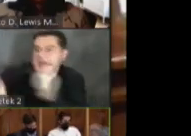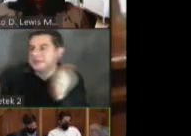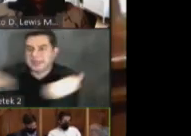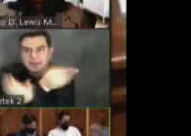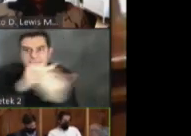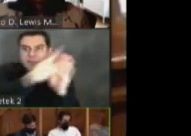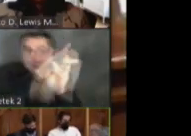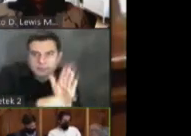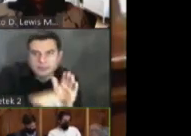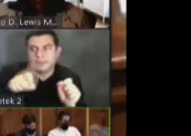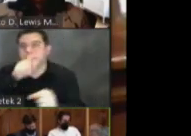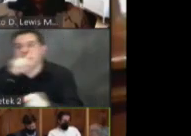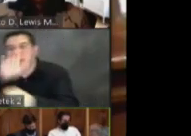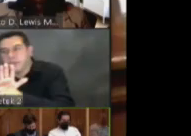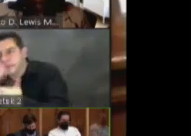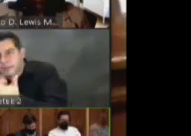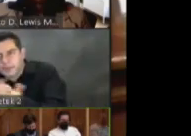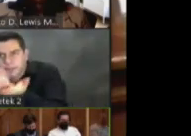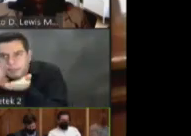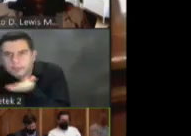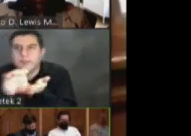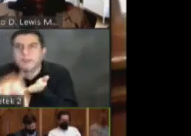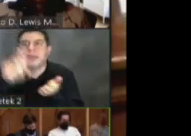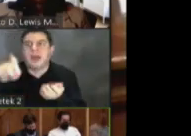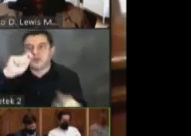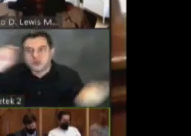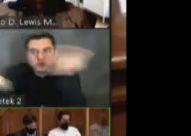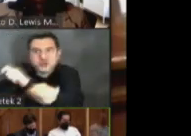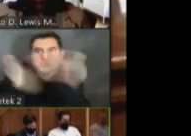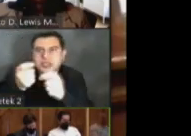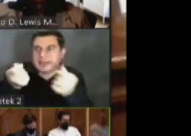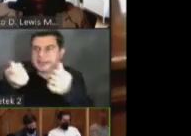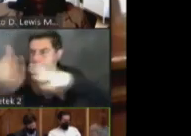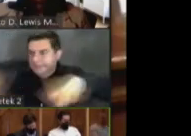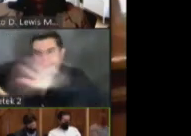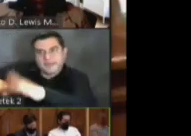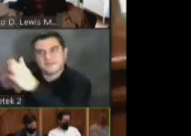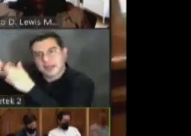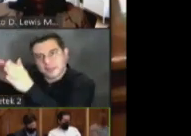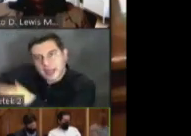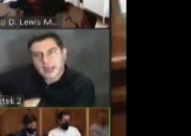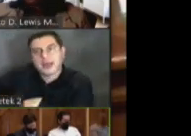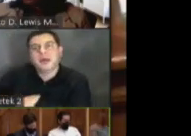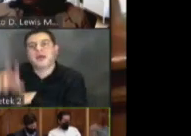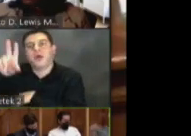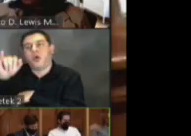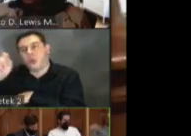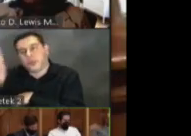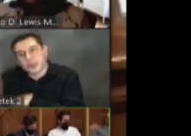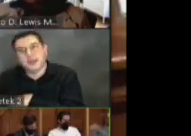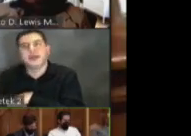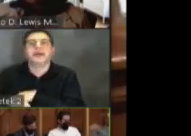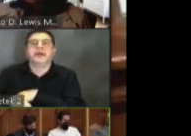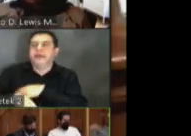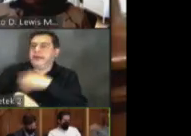change our land development code and our zoning. That's all hard work, but because